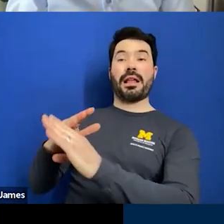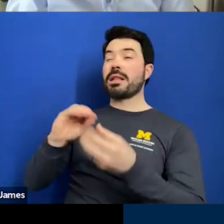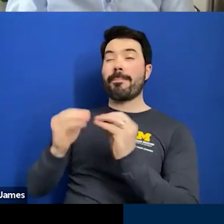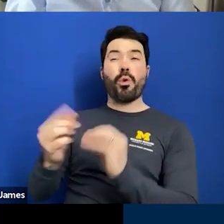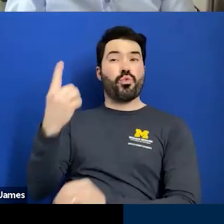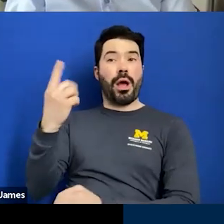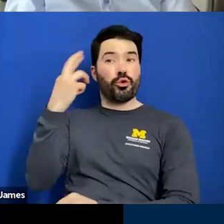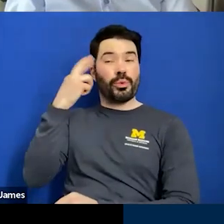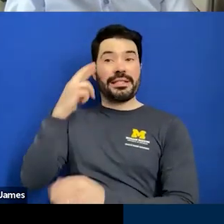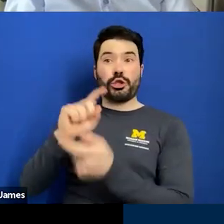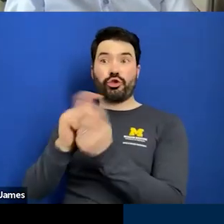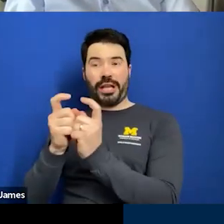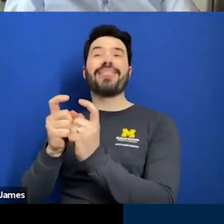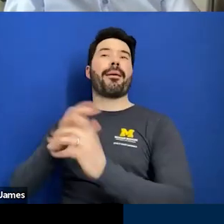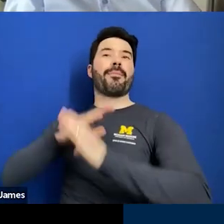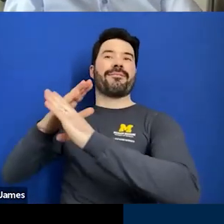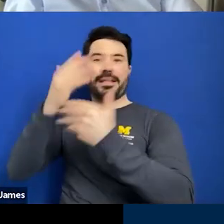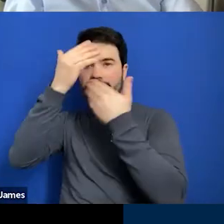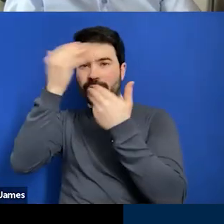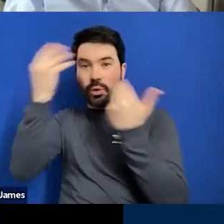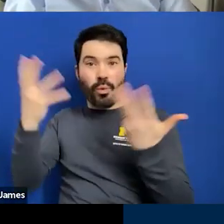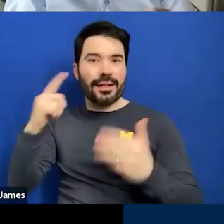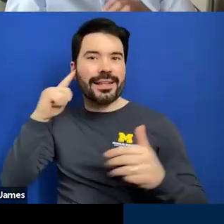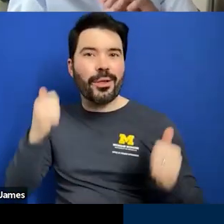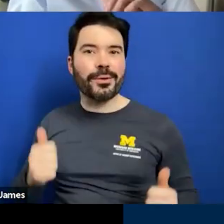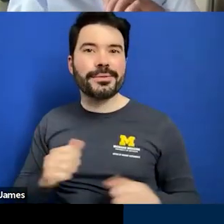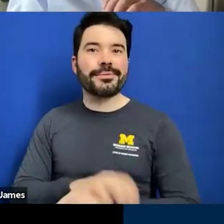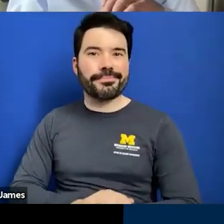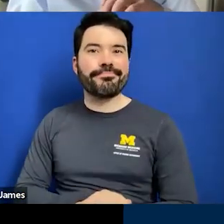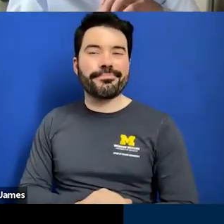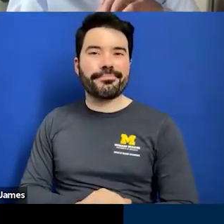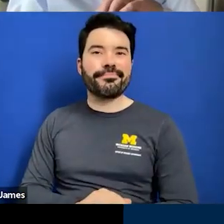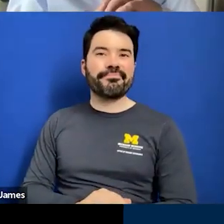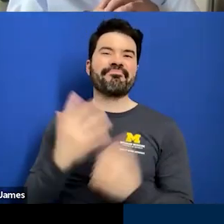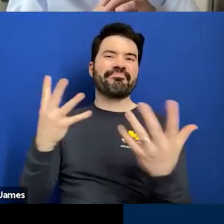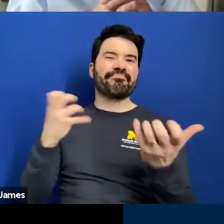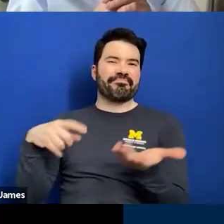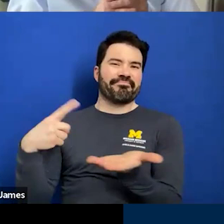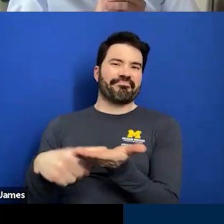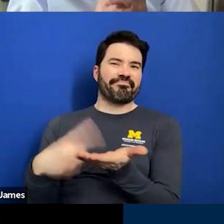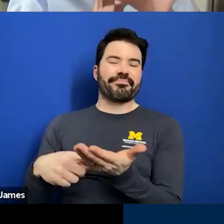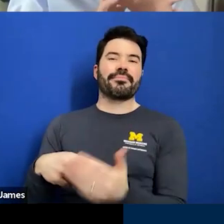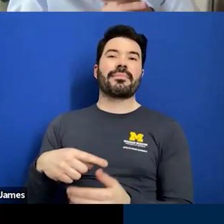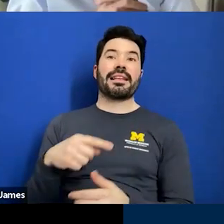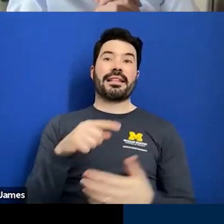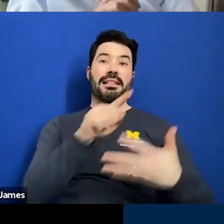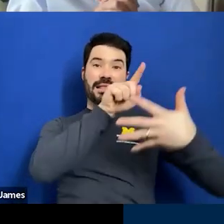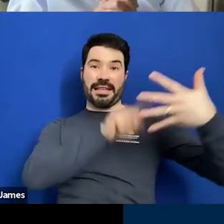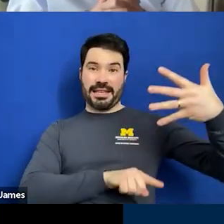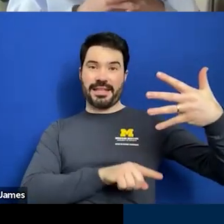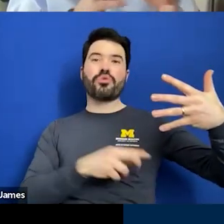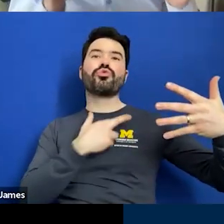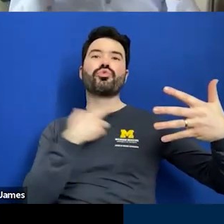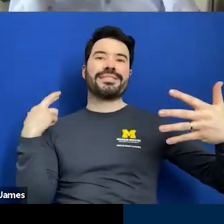factor. So I want to talk about the non-modifiable, these risk factors.